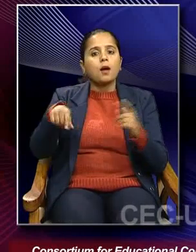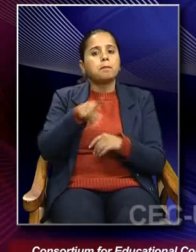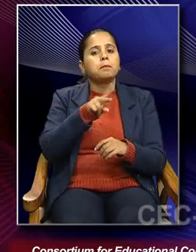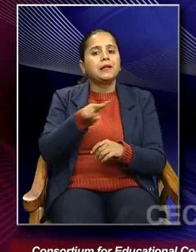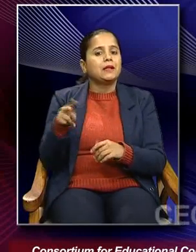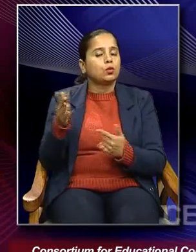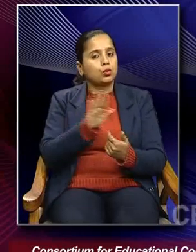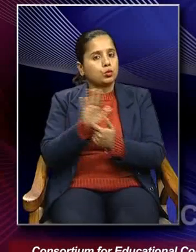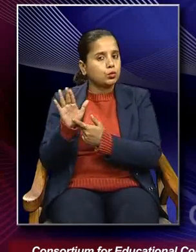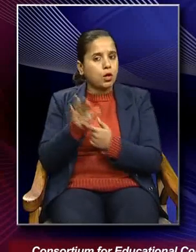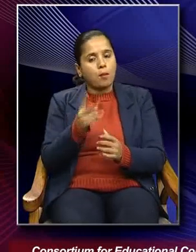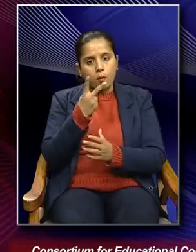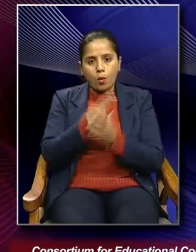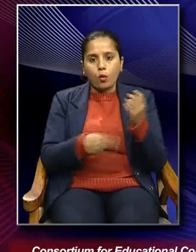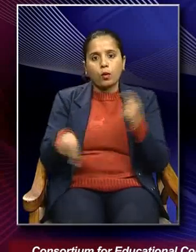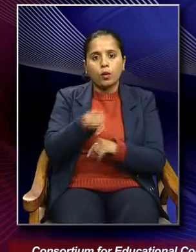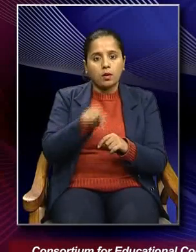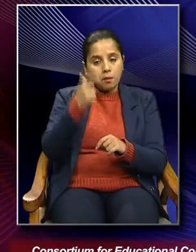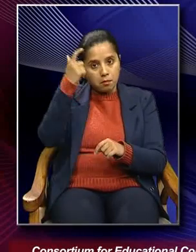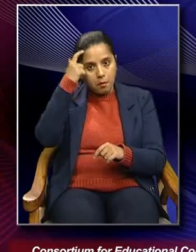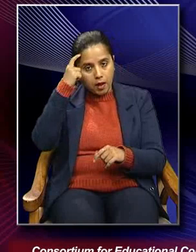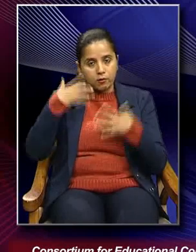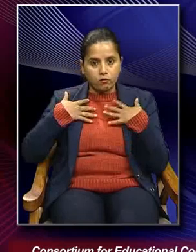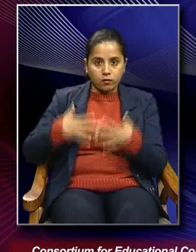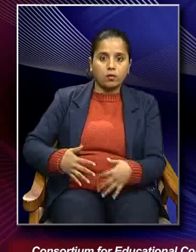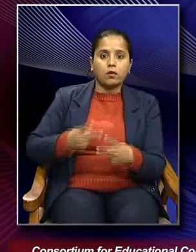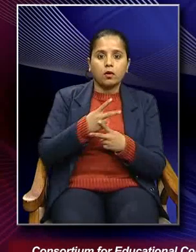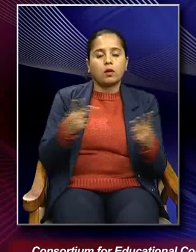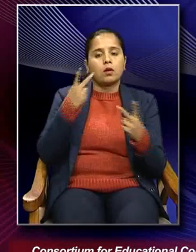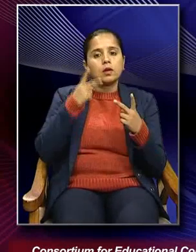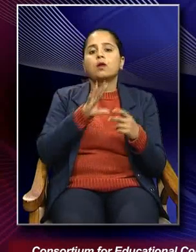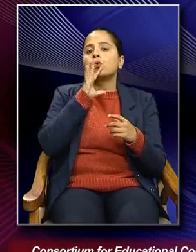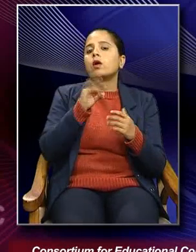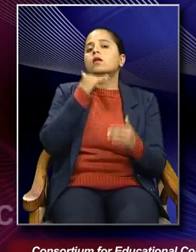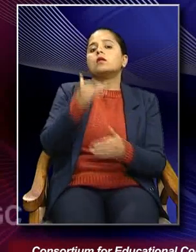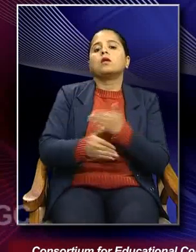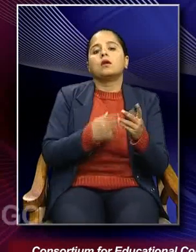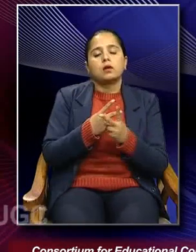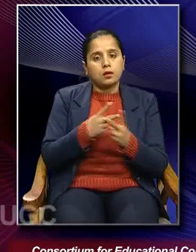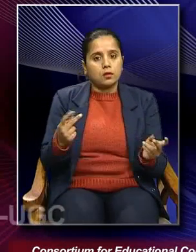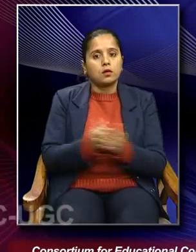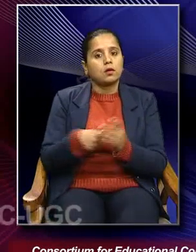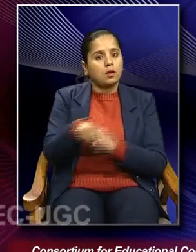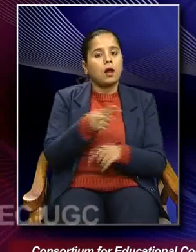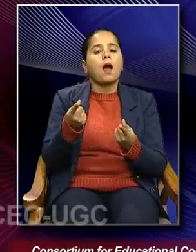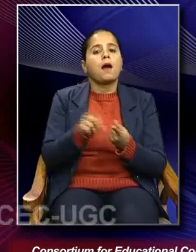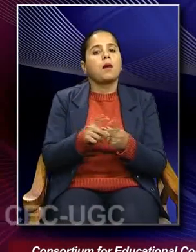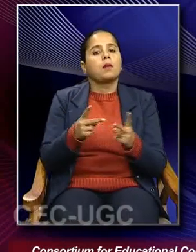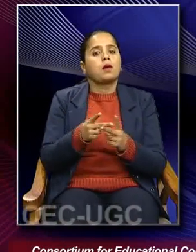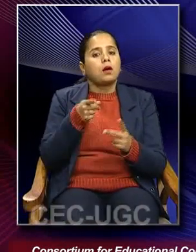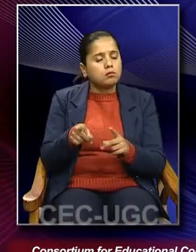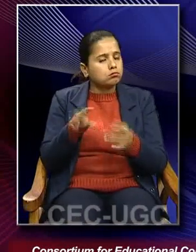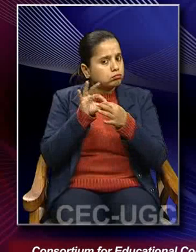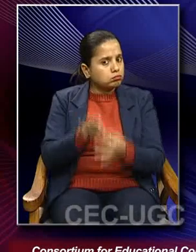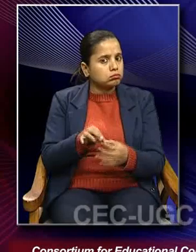meaning, both mental and physical, into their reality, thus creating things